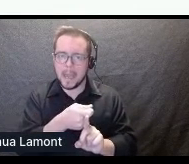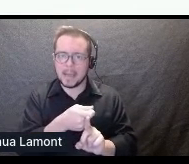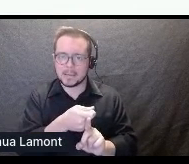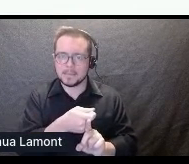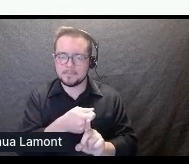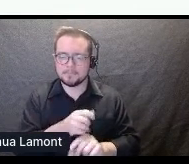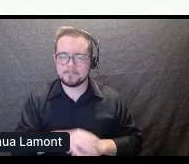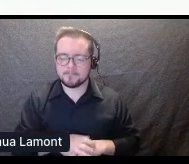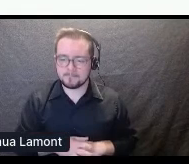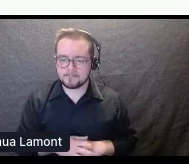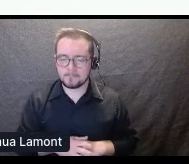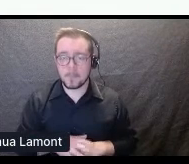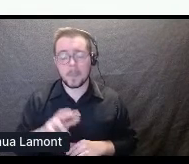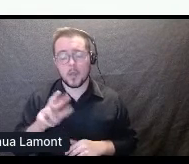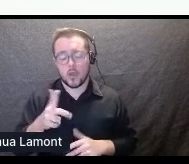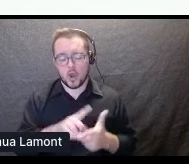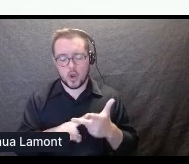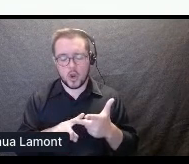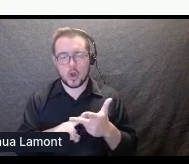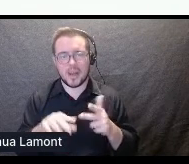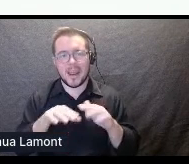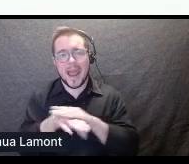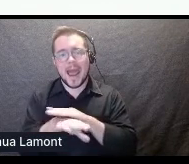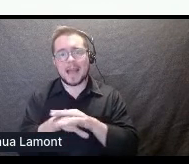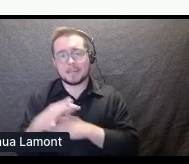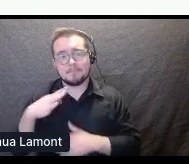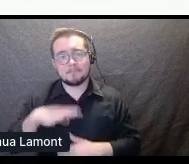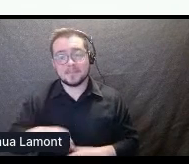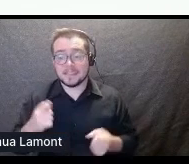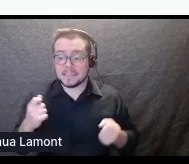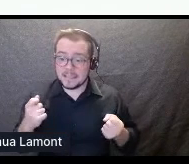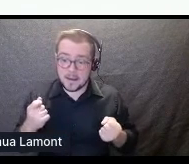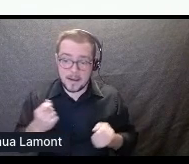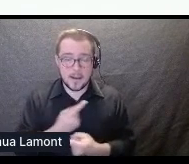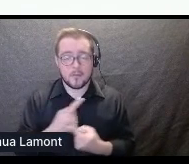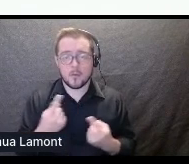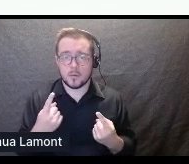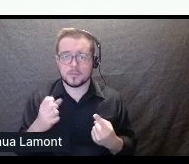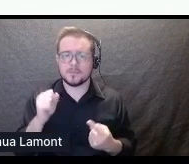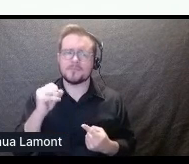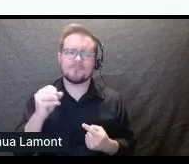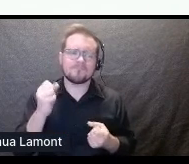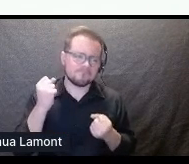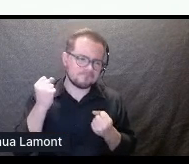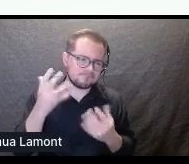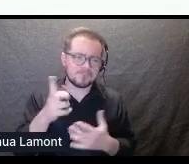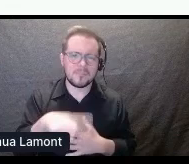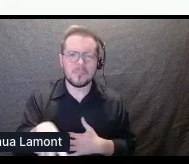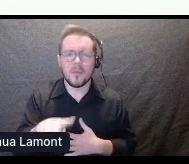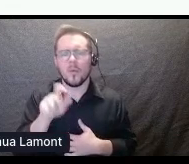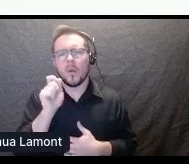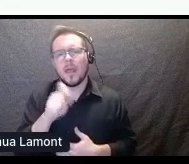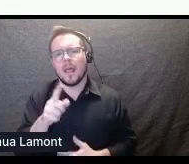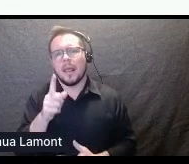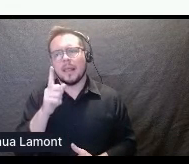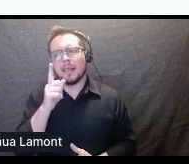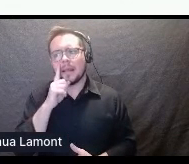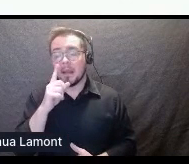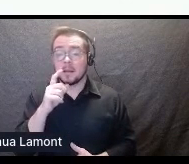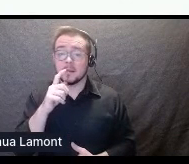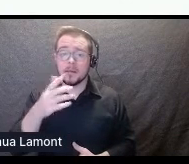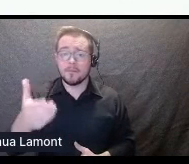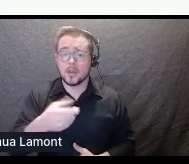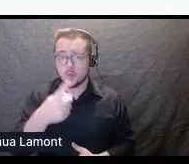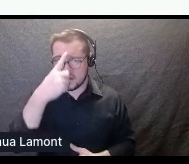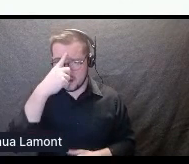Okay, and then third is access benefits everyone. So many of you can probably think of an access support, and actually I invite you to think about